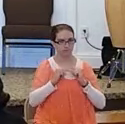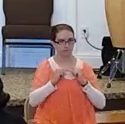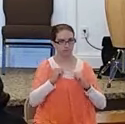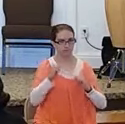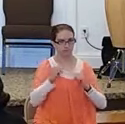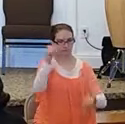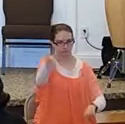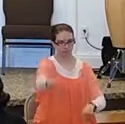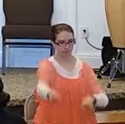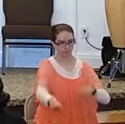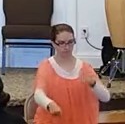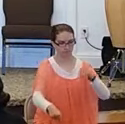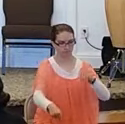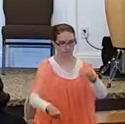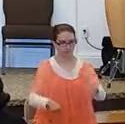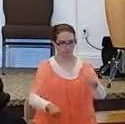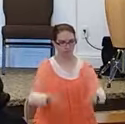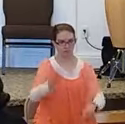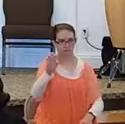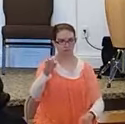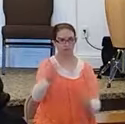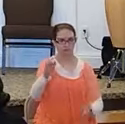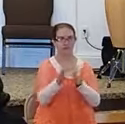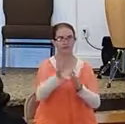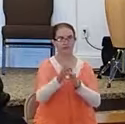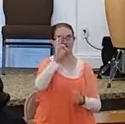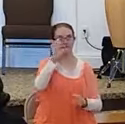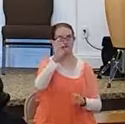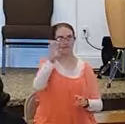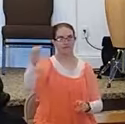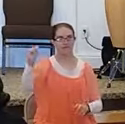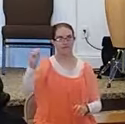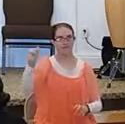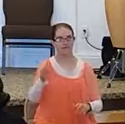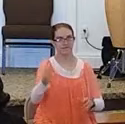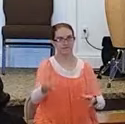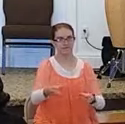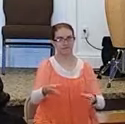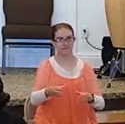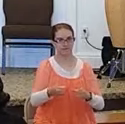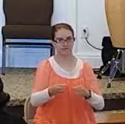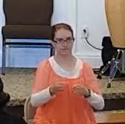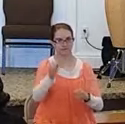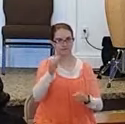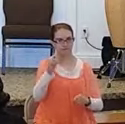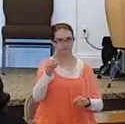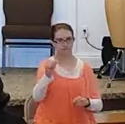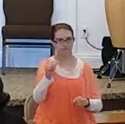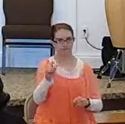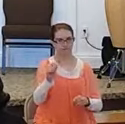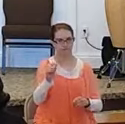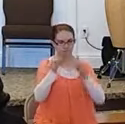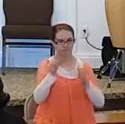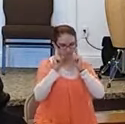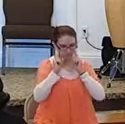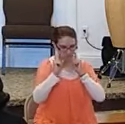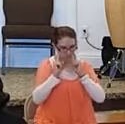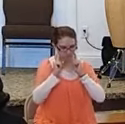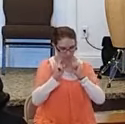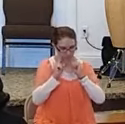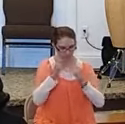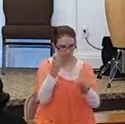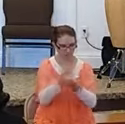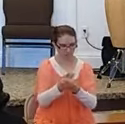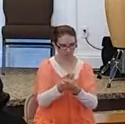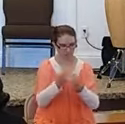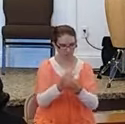falling and hitting her feet, and hitting Jesus' feet. And she takes his sandals off, and those tears, she's crying so hard, those